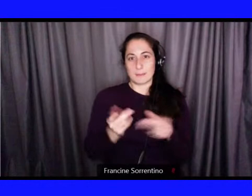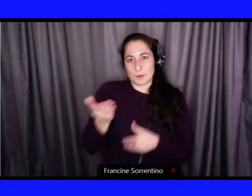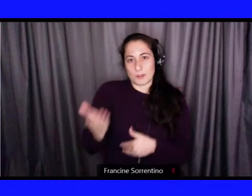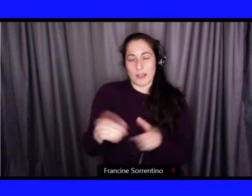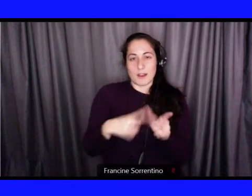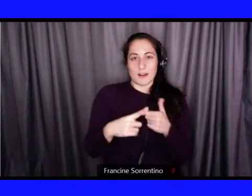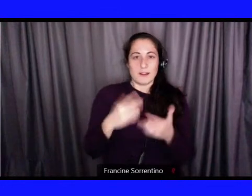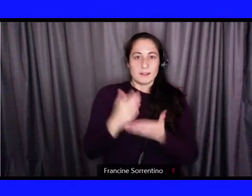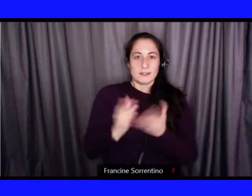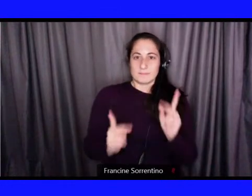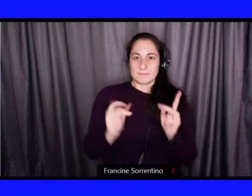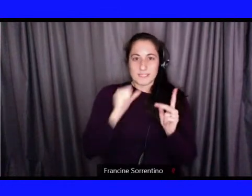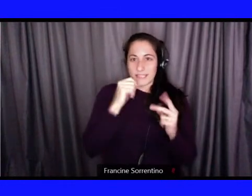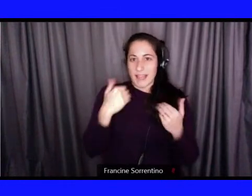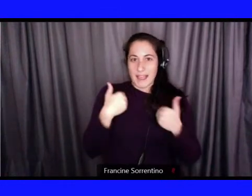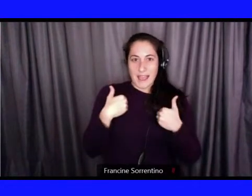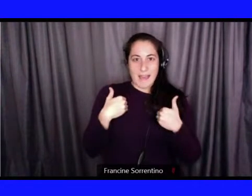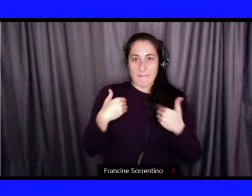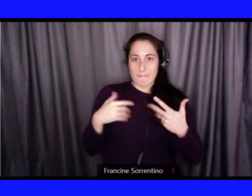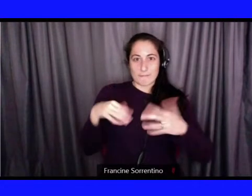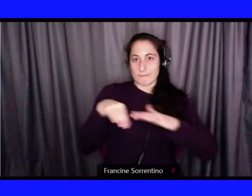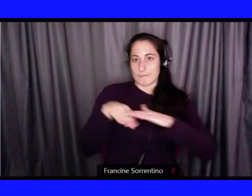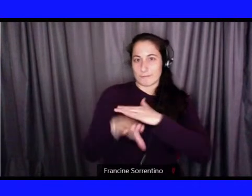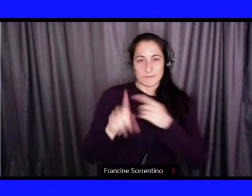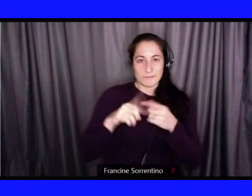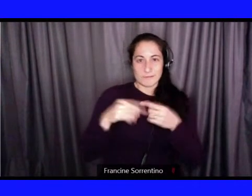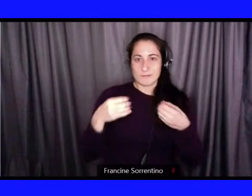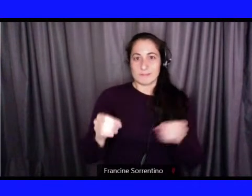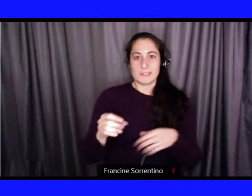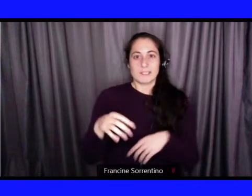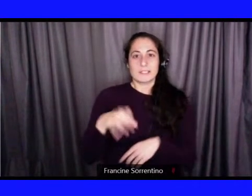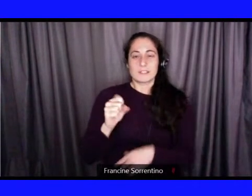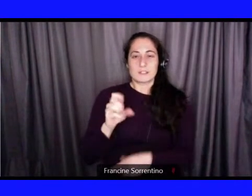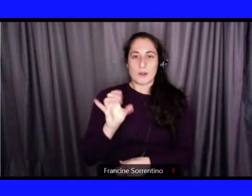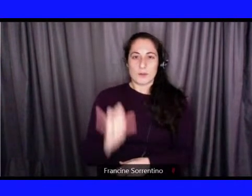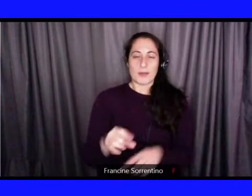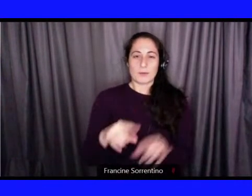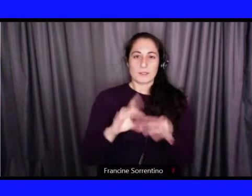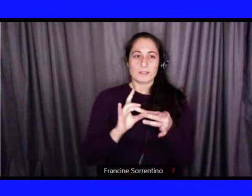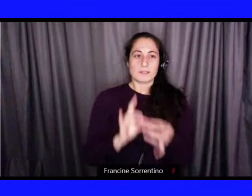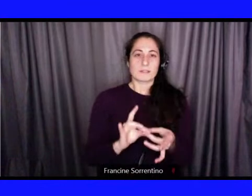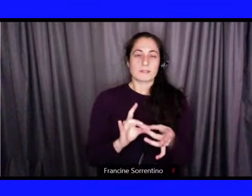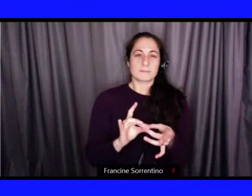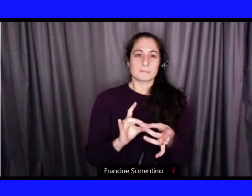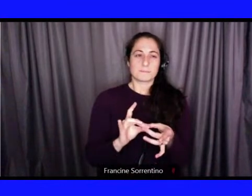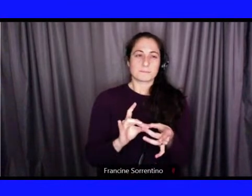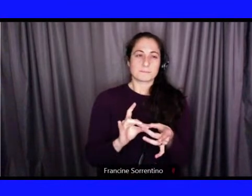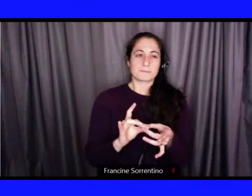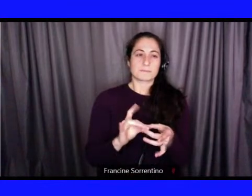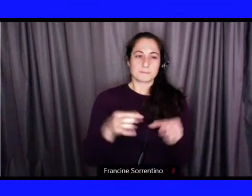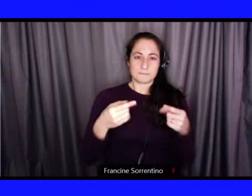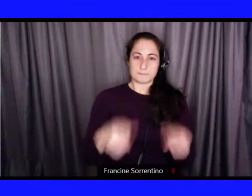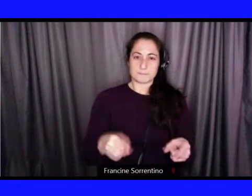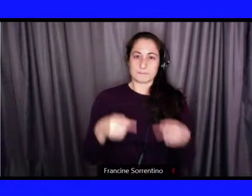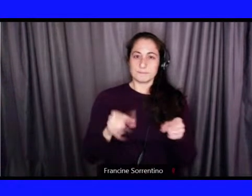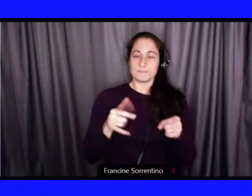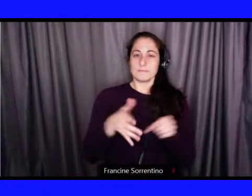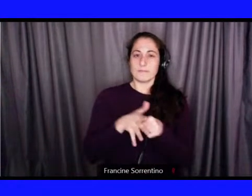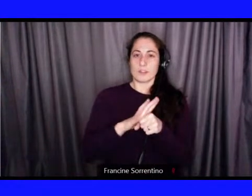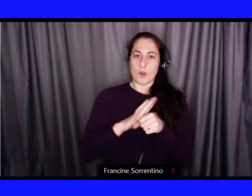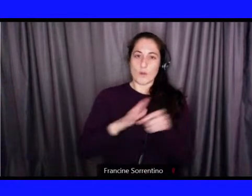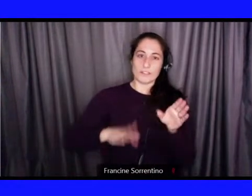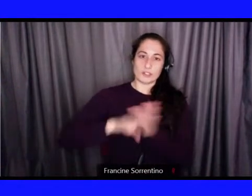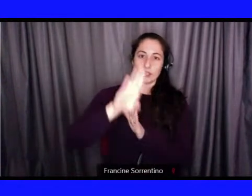Matt, you want to talk about this one? AR days for post-acute. Sure, it's just our accounts receivable in post-acute. They've done a great job getting it